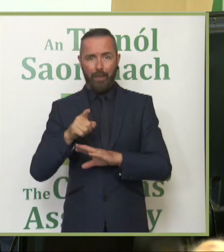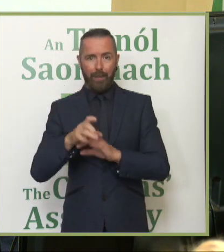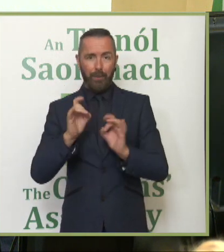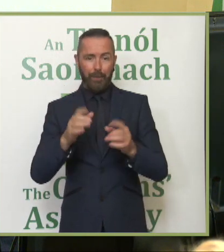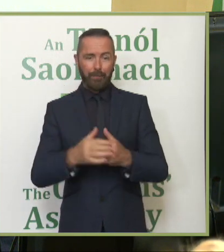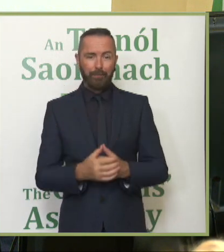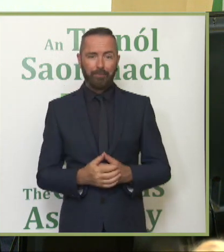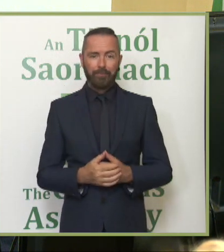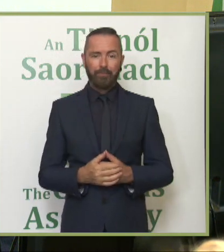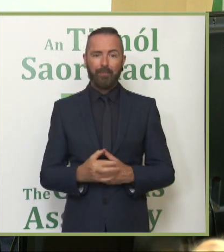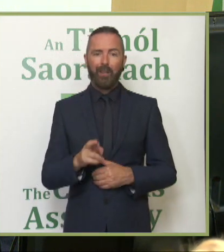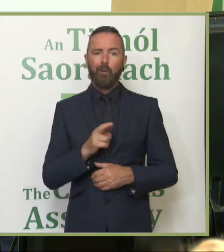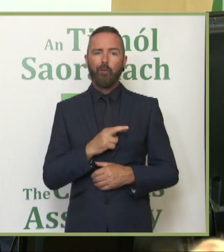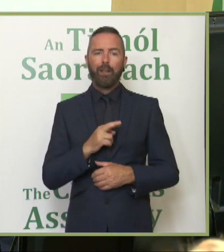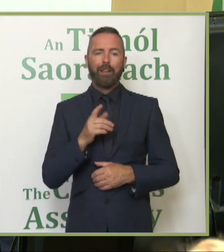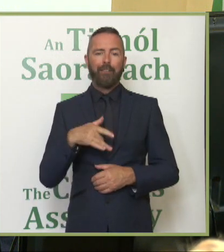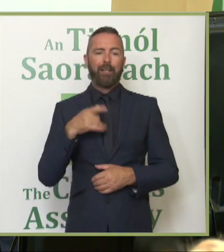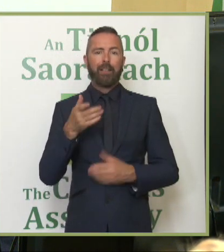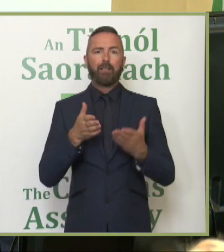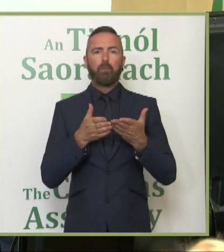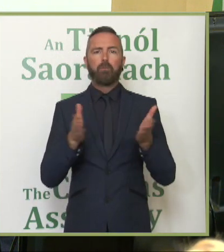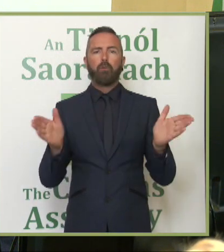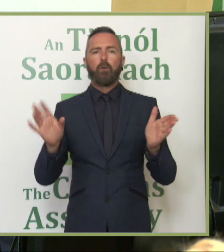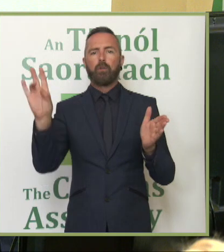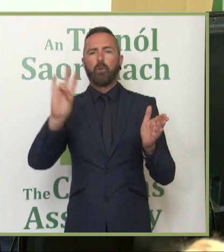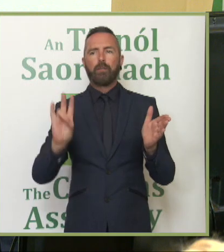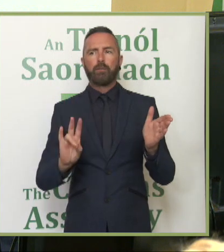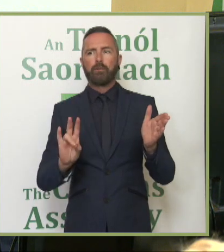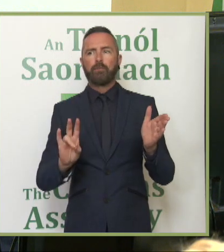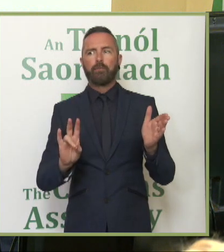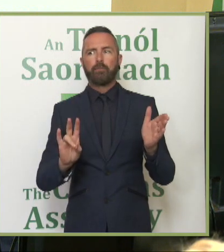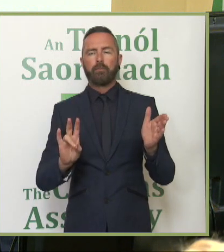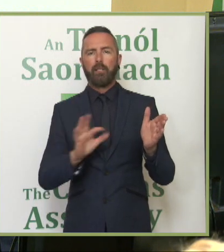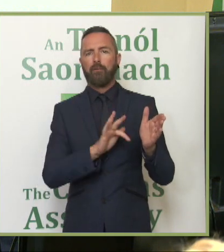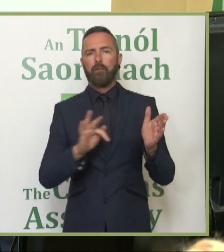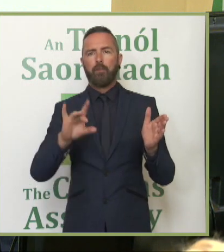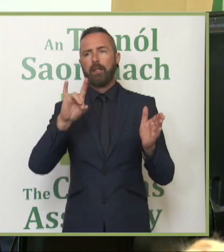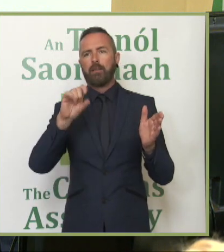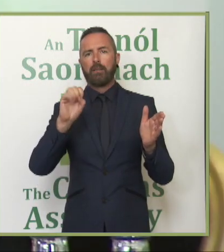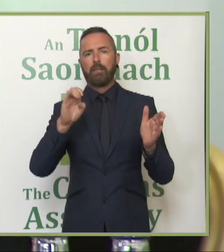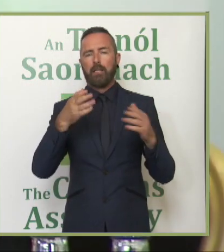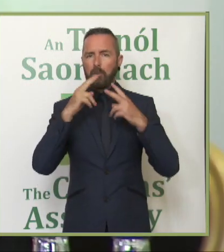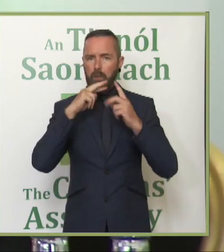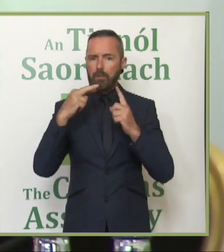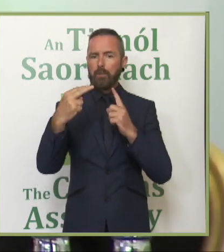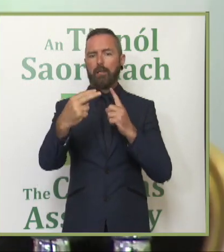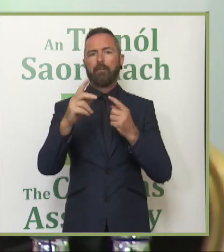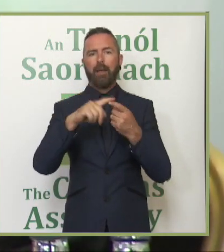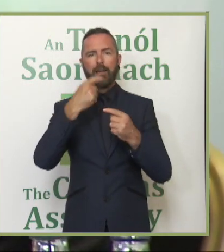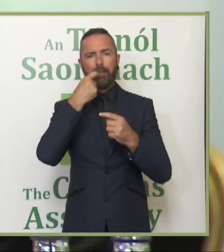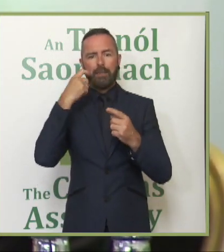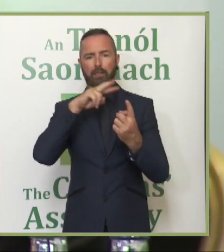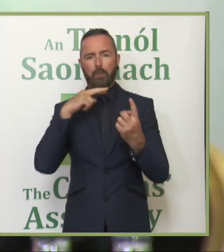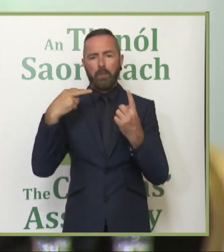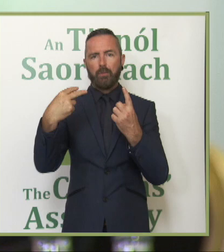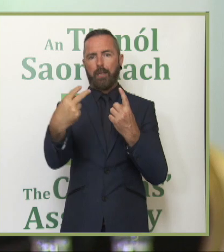it's a fairly broad question, and I think from the HSE perspective and from addiction, we'd